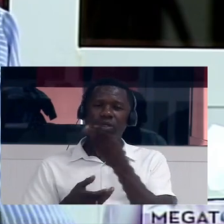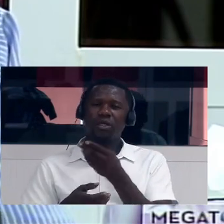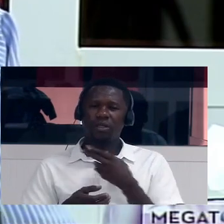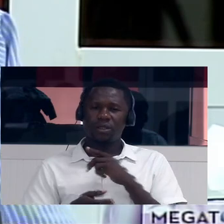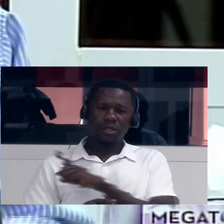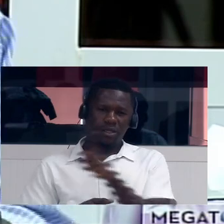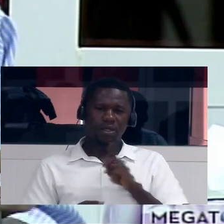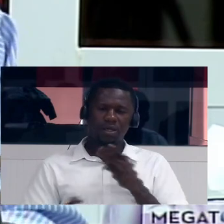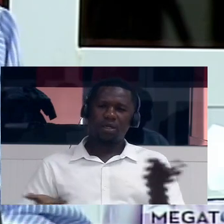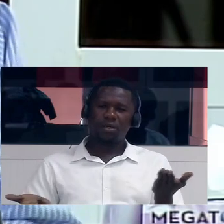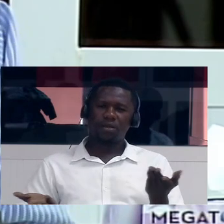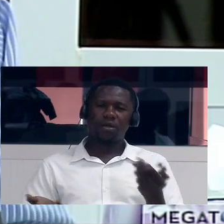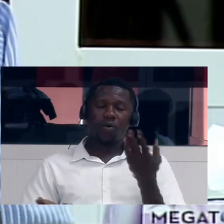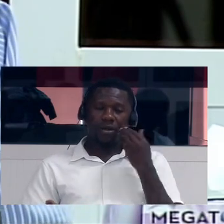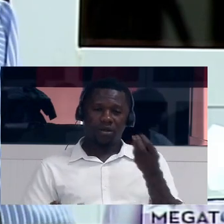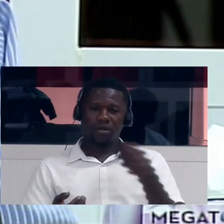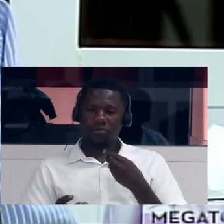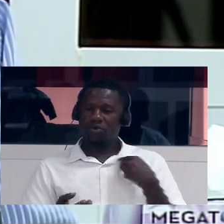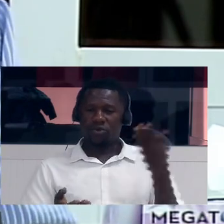ground? When he told me, I said, I wasn't going there.